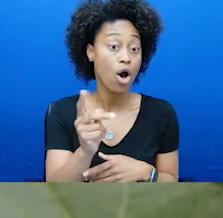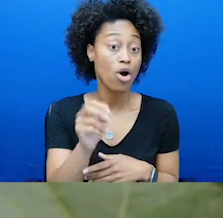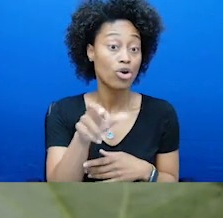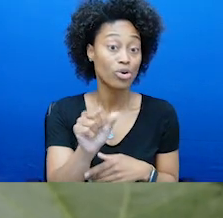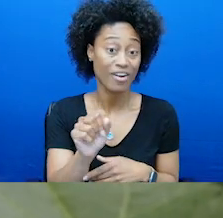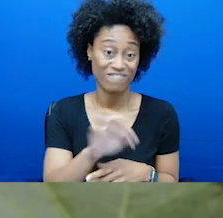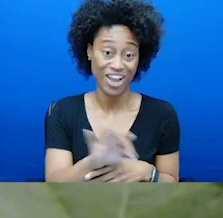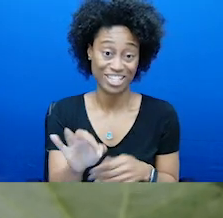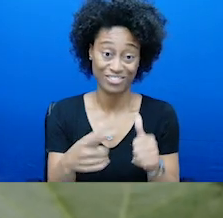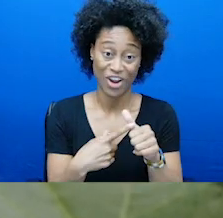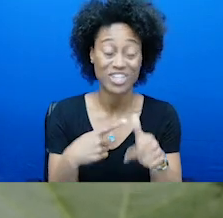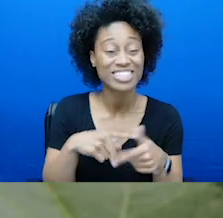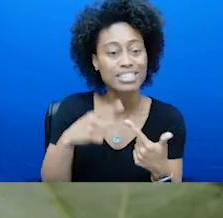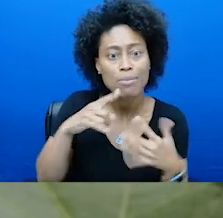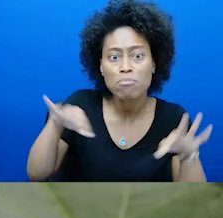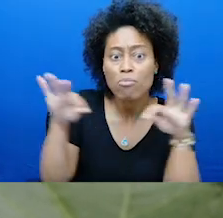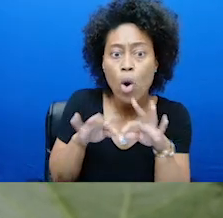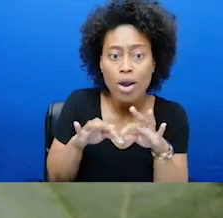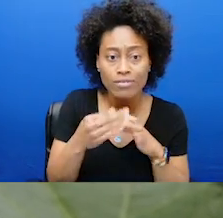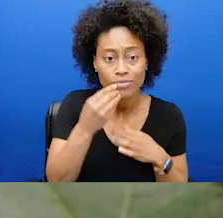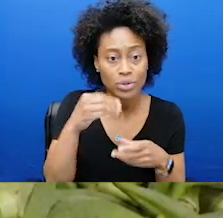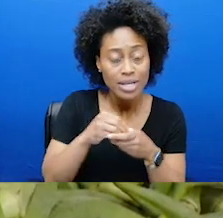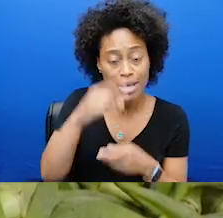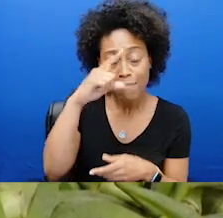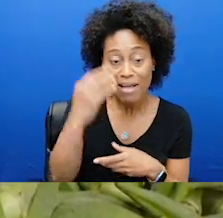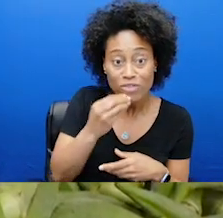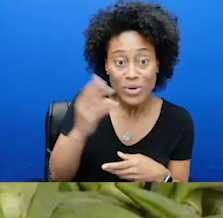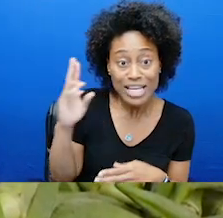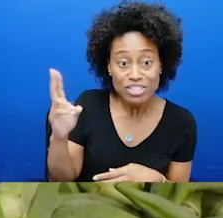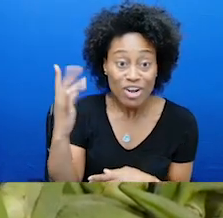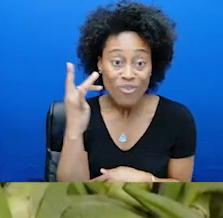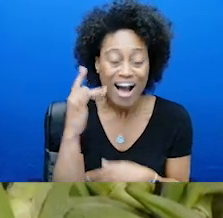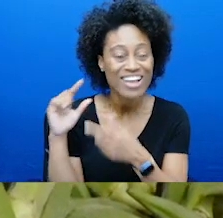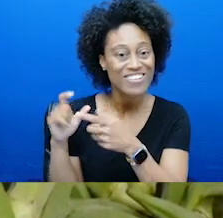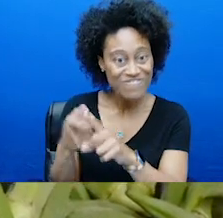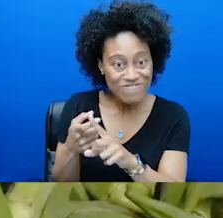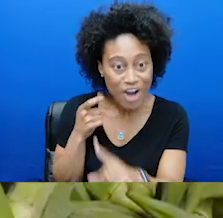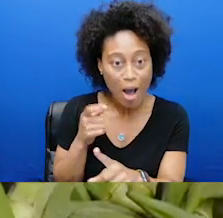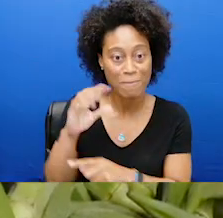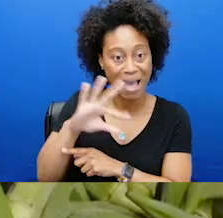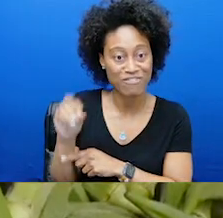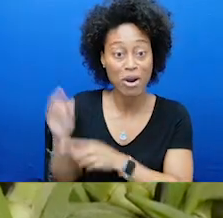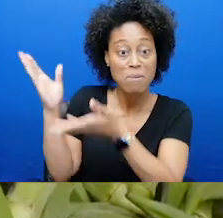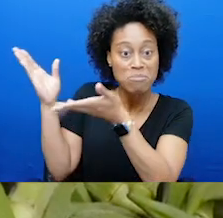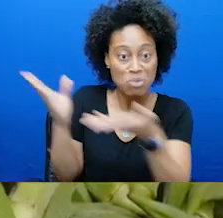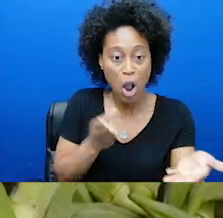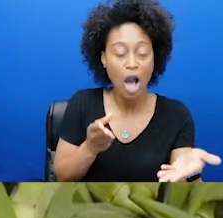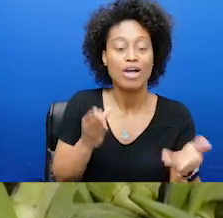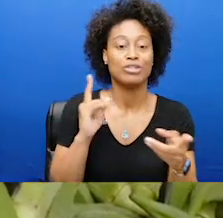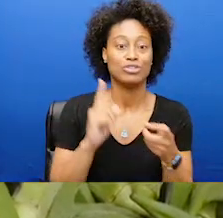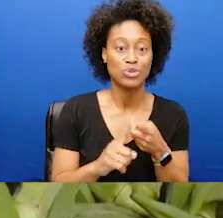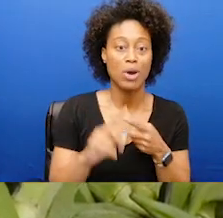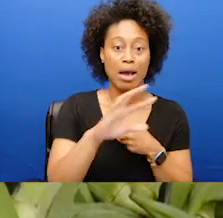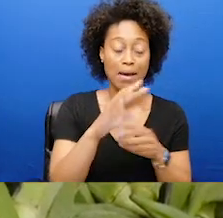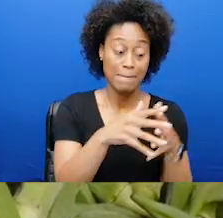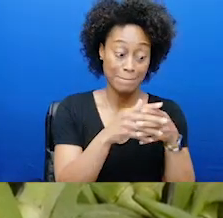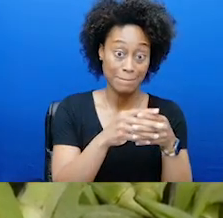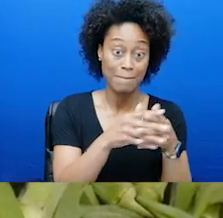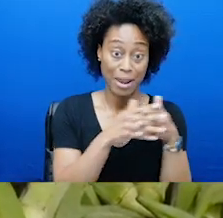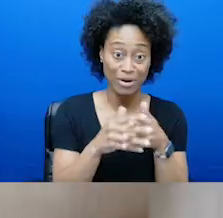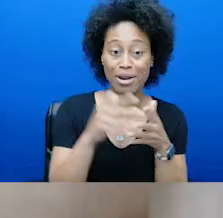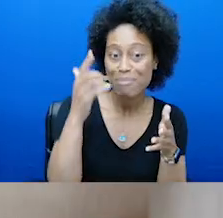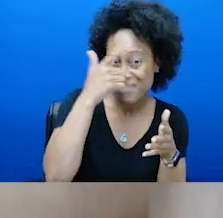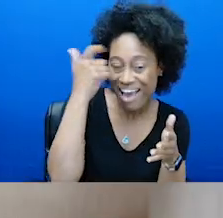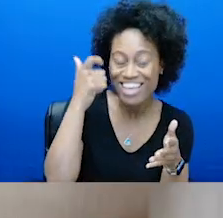one of the most important foods in Black food history. It's native to Africa and was brought to the Americas by enslaved